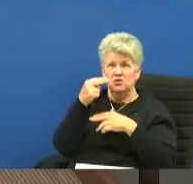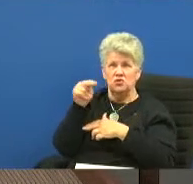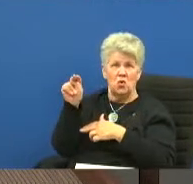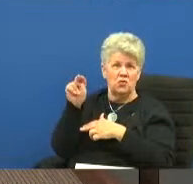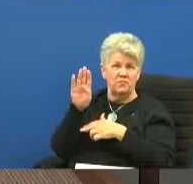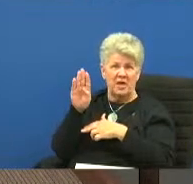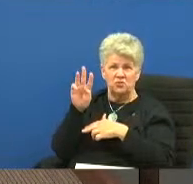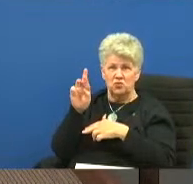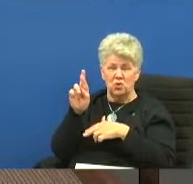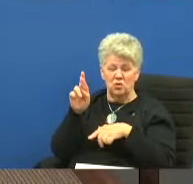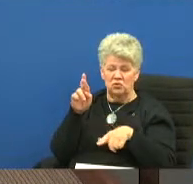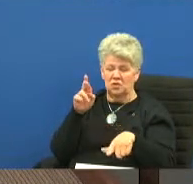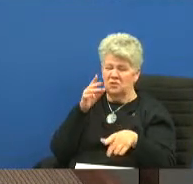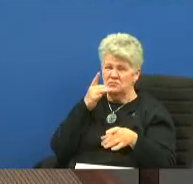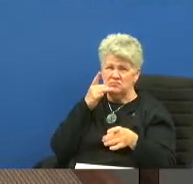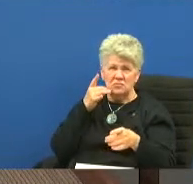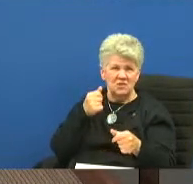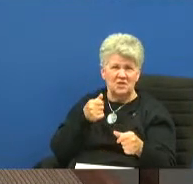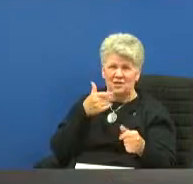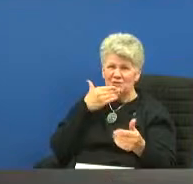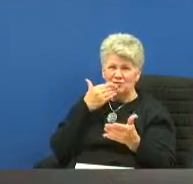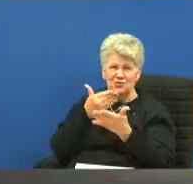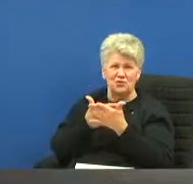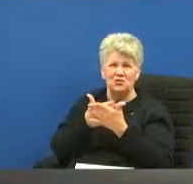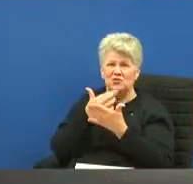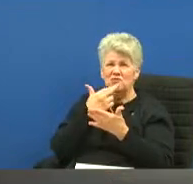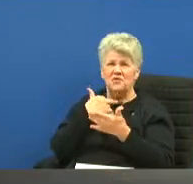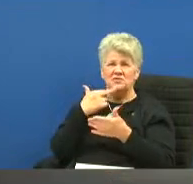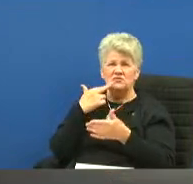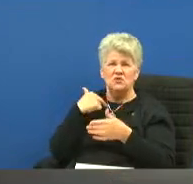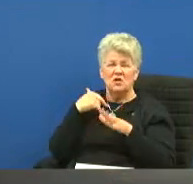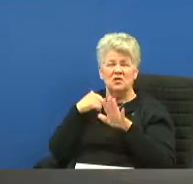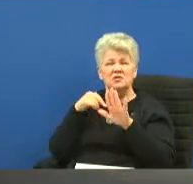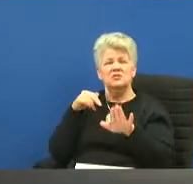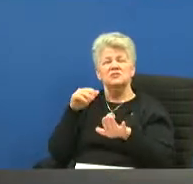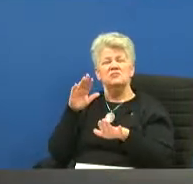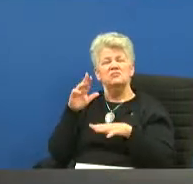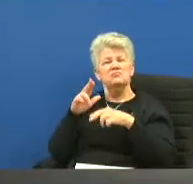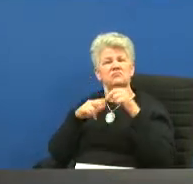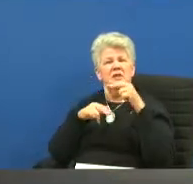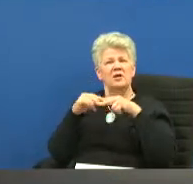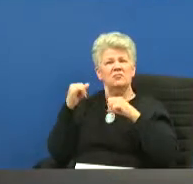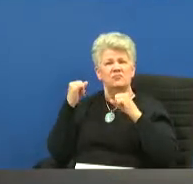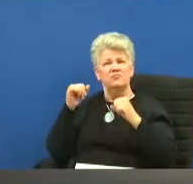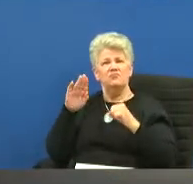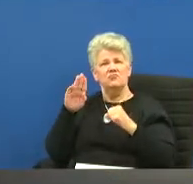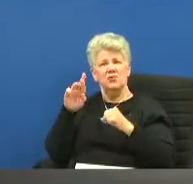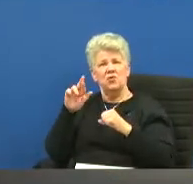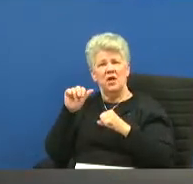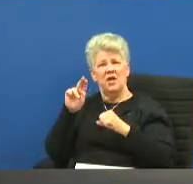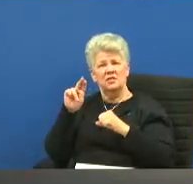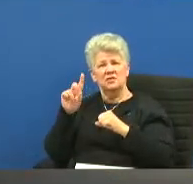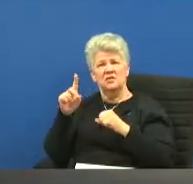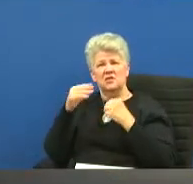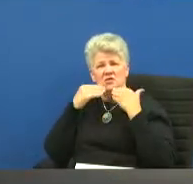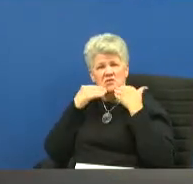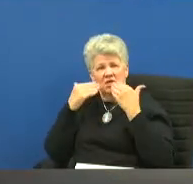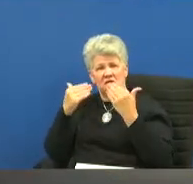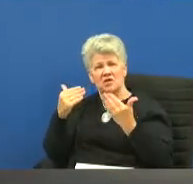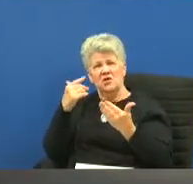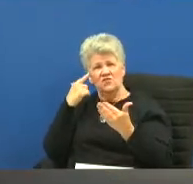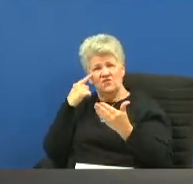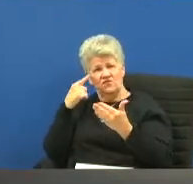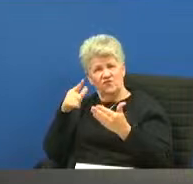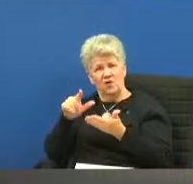great eatery, has built a brand, and now is expanding that brand. So I want to thank you for being